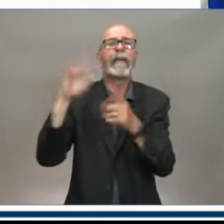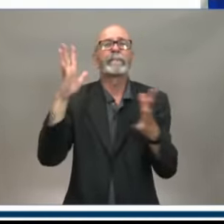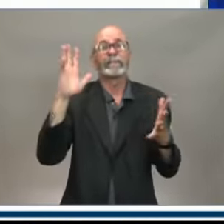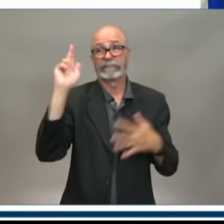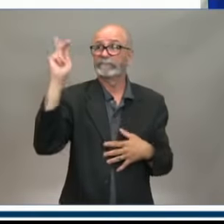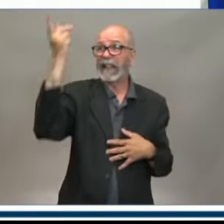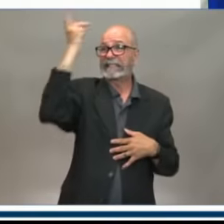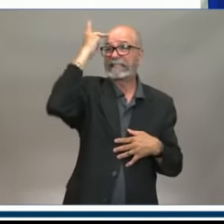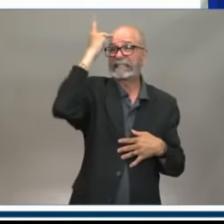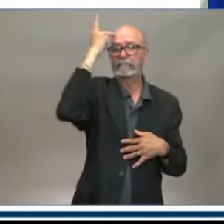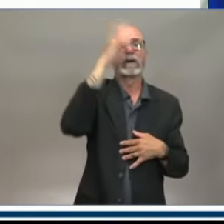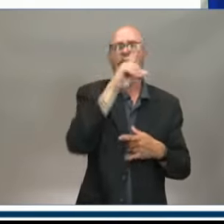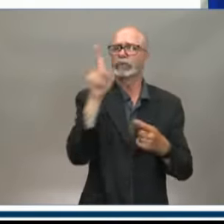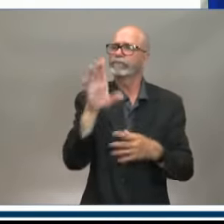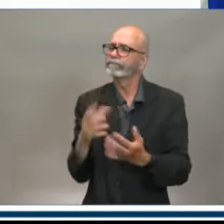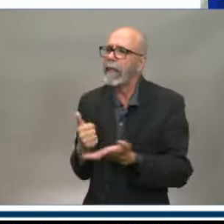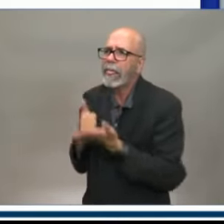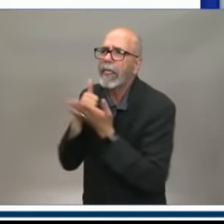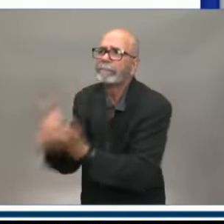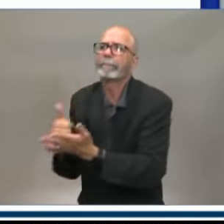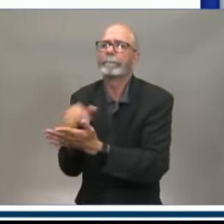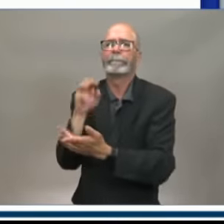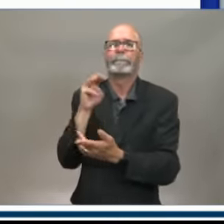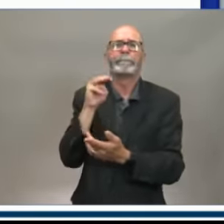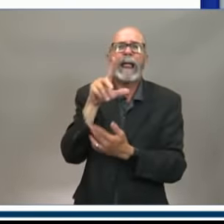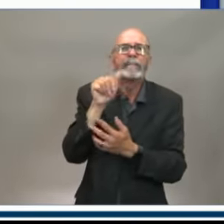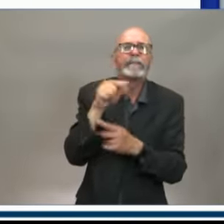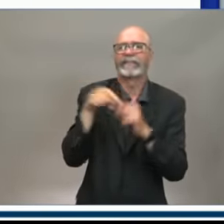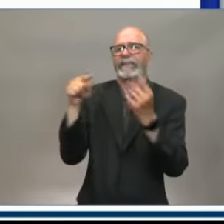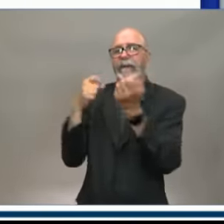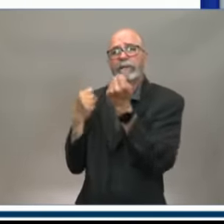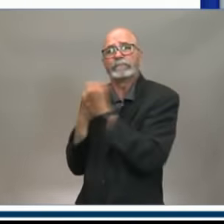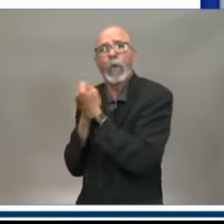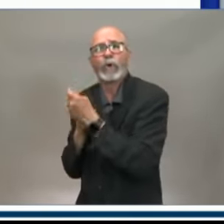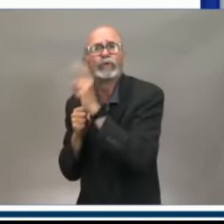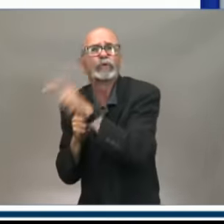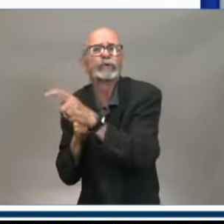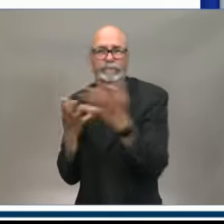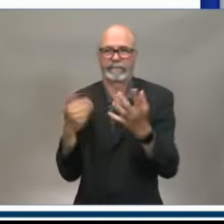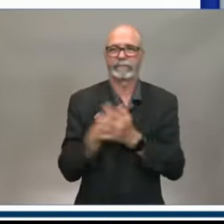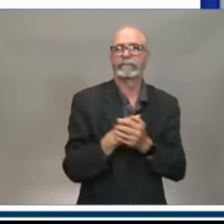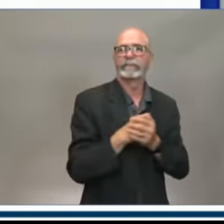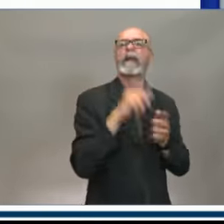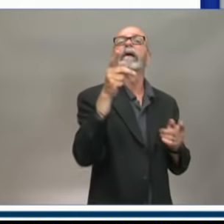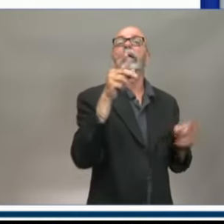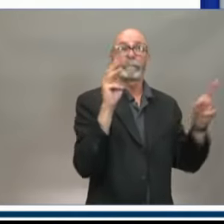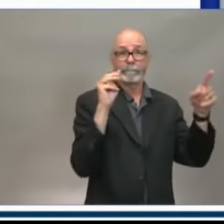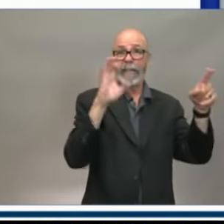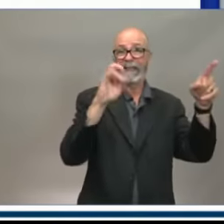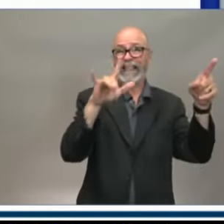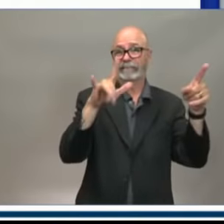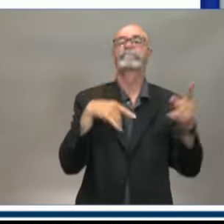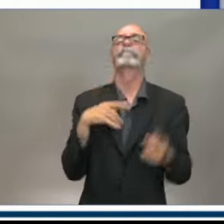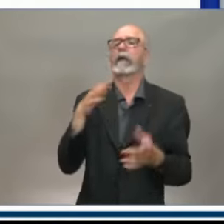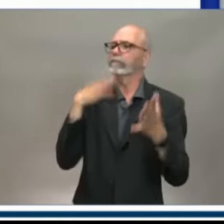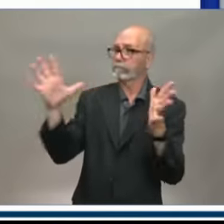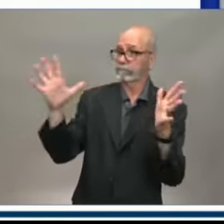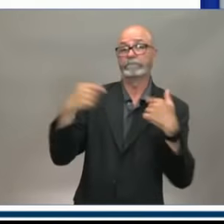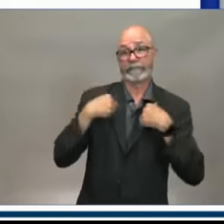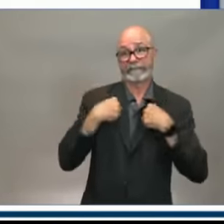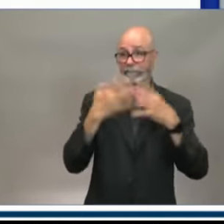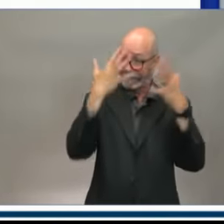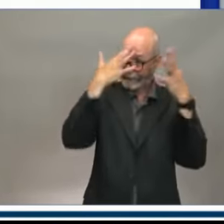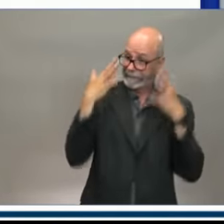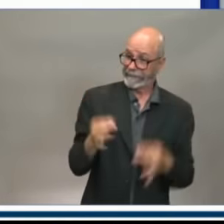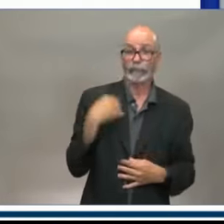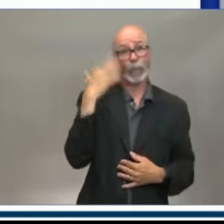advantageous. Well, I've never made a decision in this job for political reasons. I've always made a decision what I believed was right for Nova Scotians, and the politics would figure their